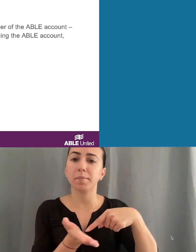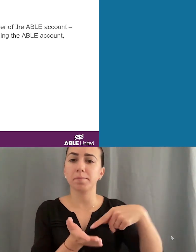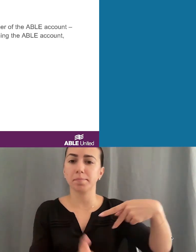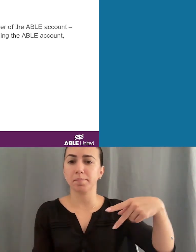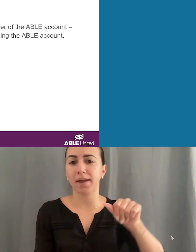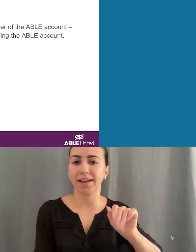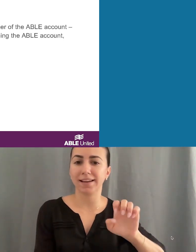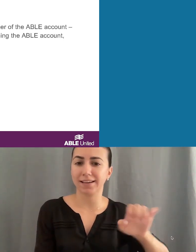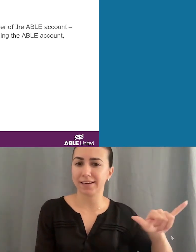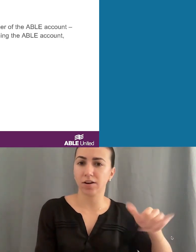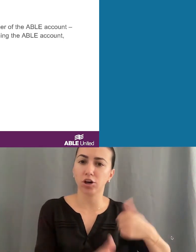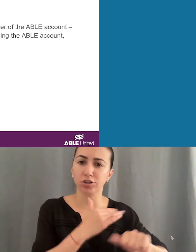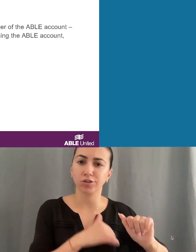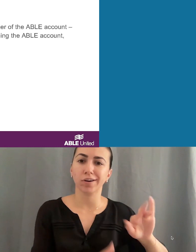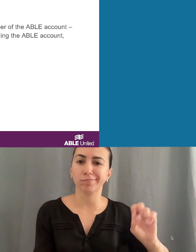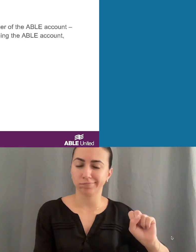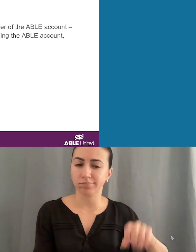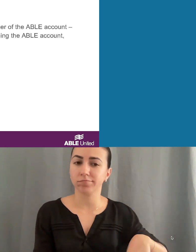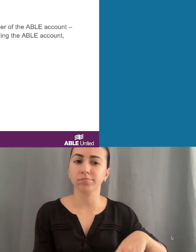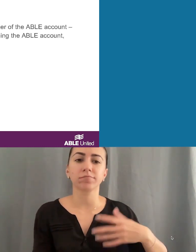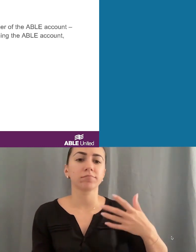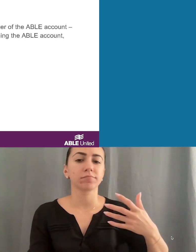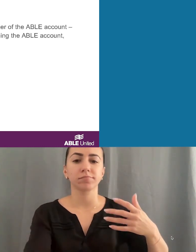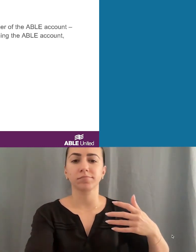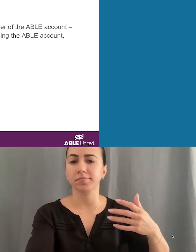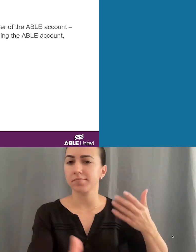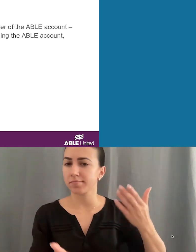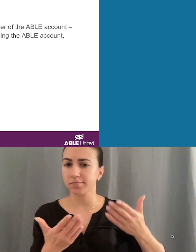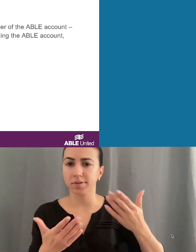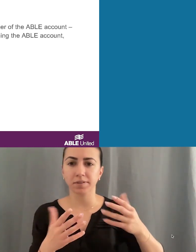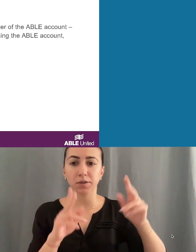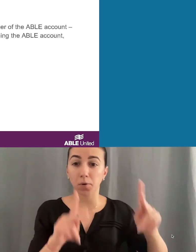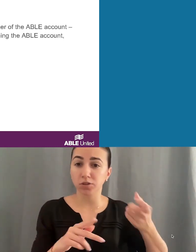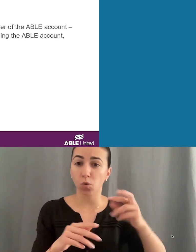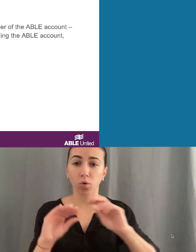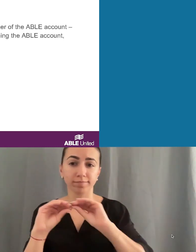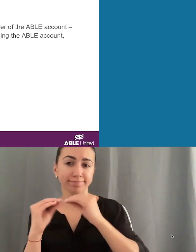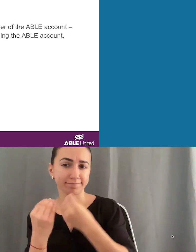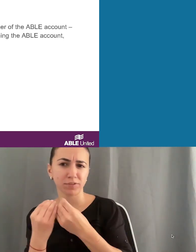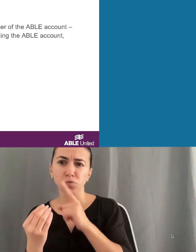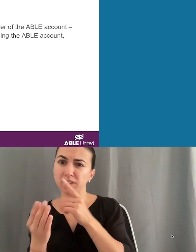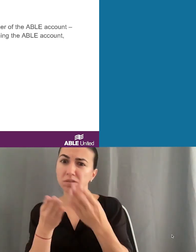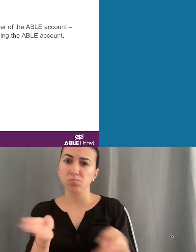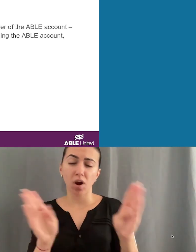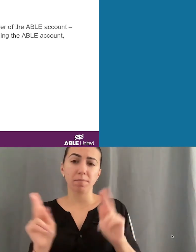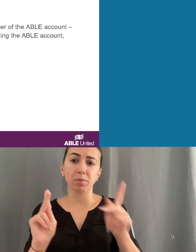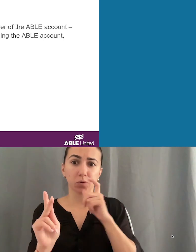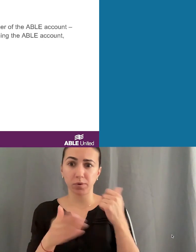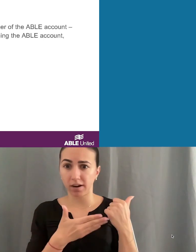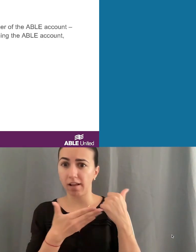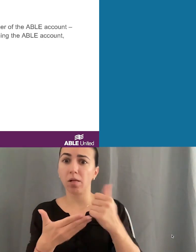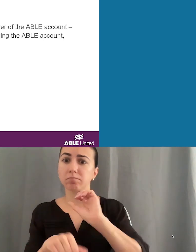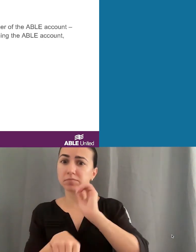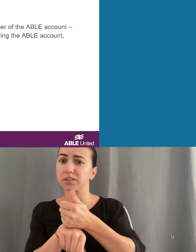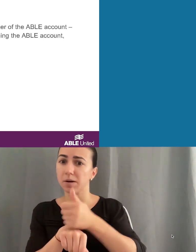Social Security Administration, whether that be an individual or an organization. So pretty broad list of individuals who can actually